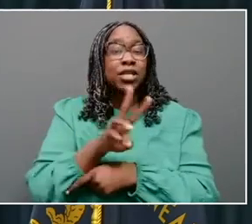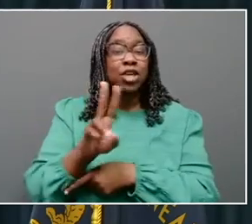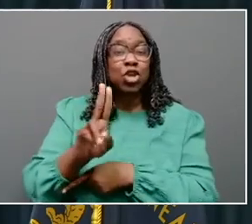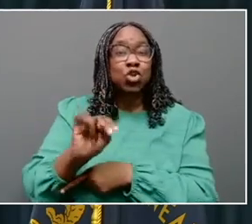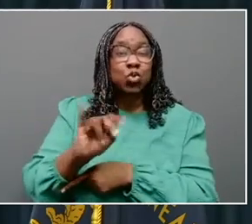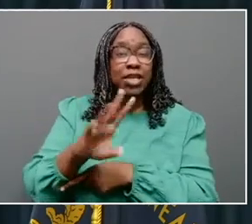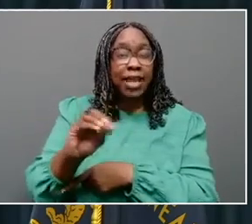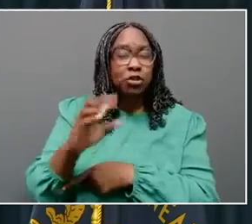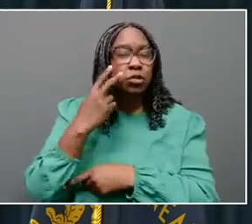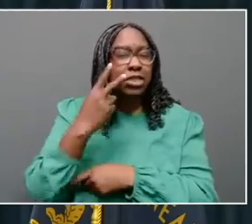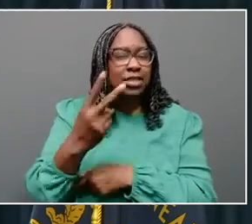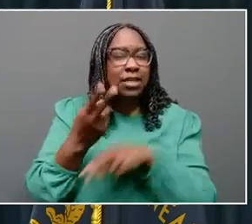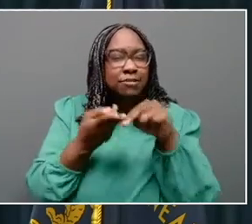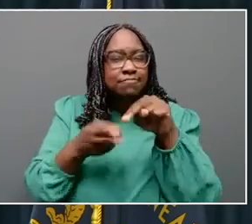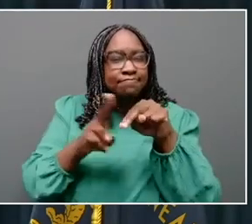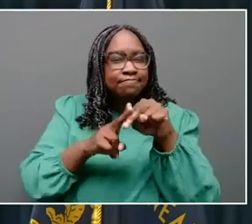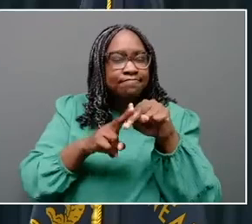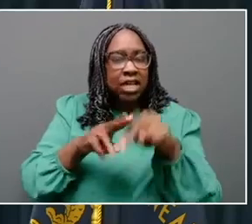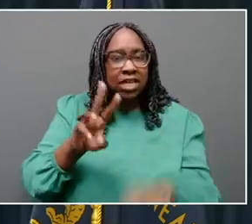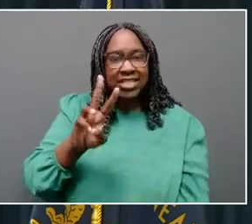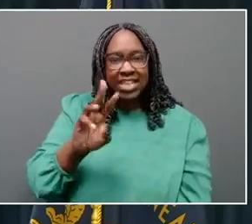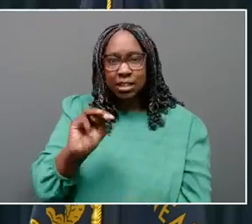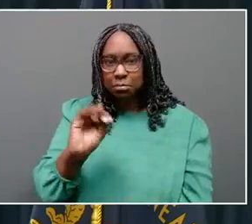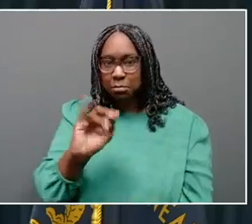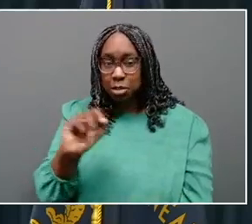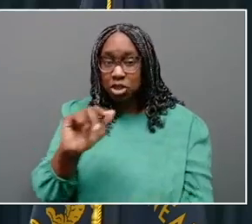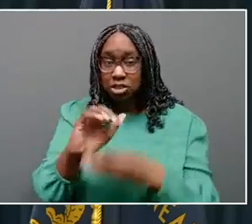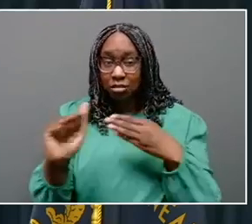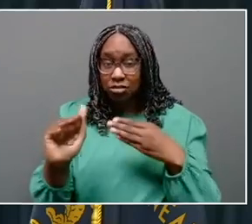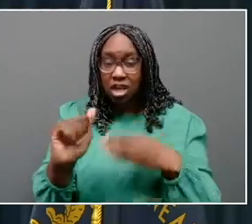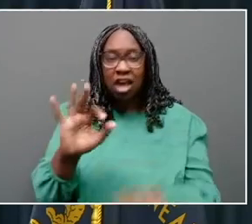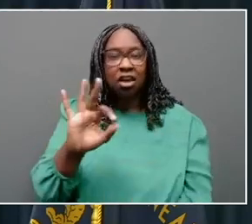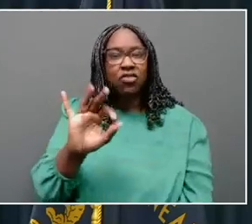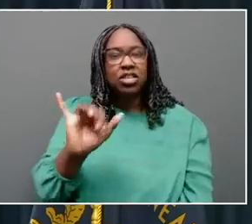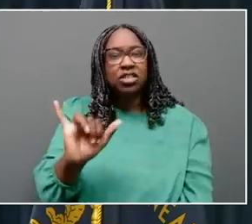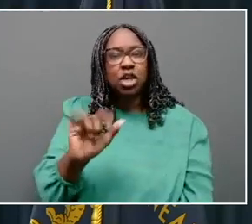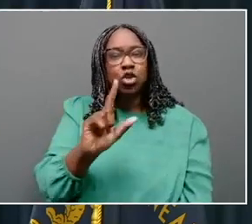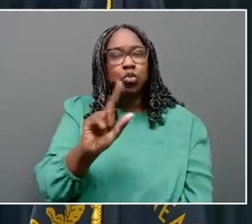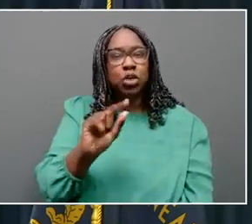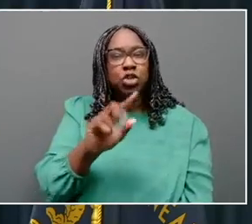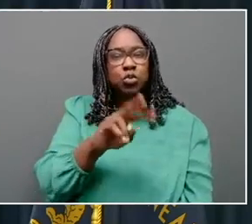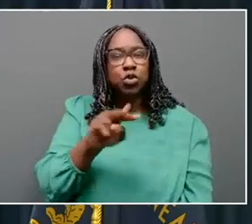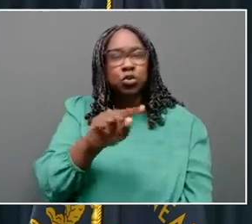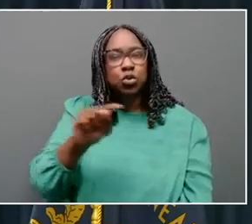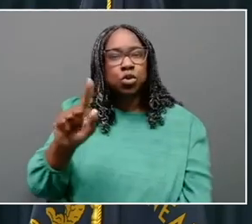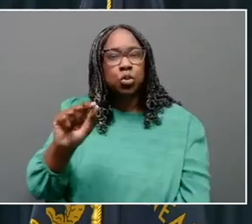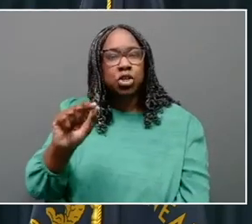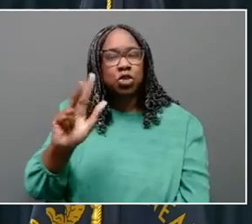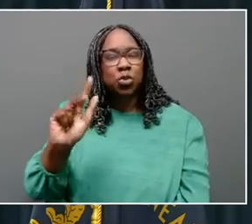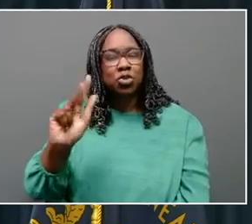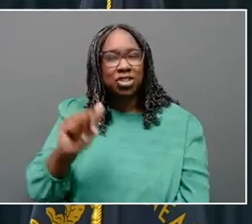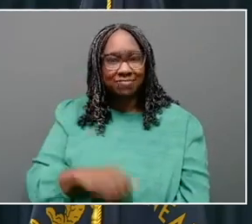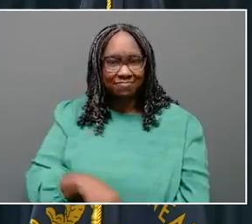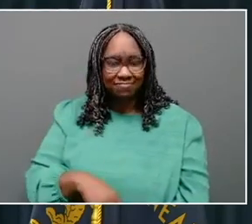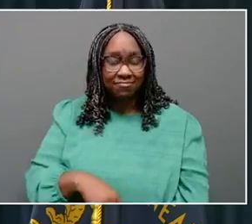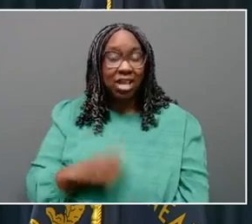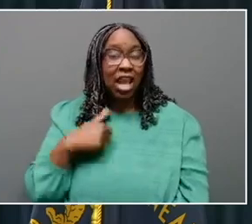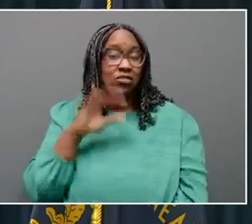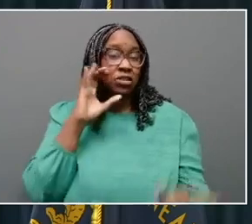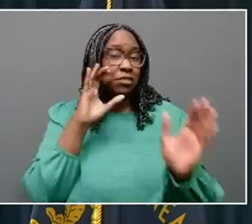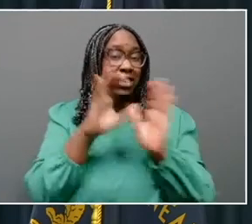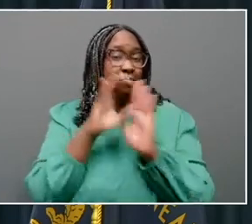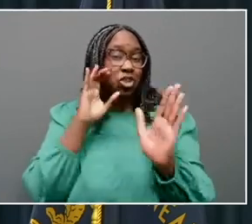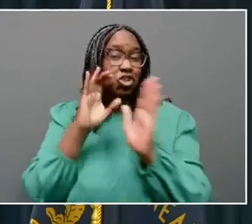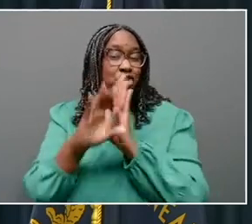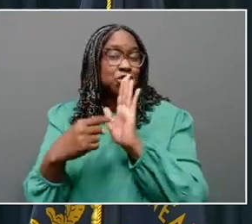an increase of nearly $6 million from fiscal year 2022 to 2023. We have some images to show you how